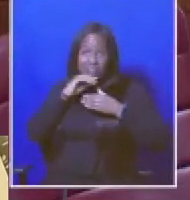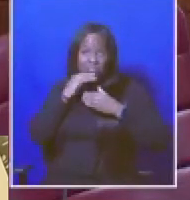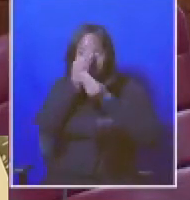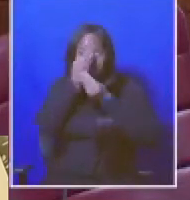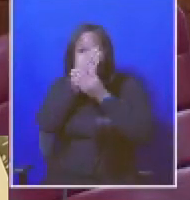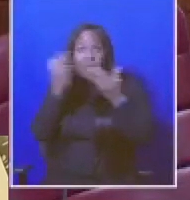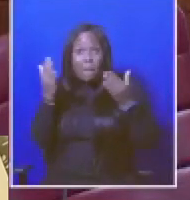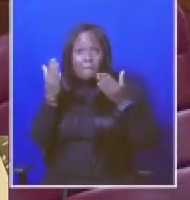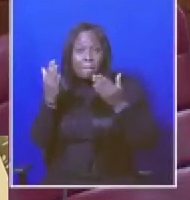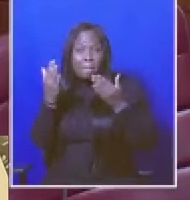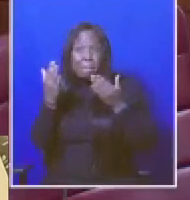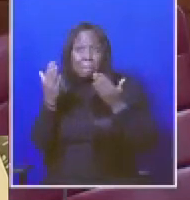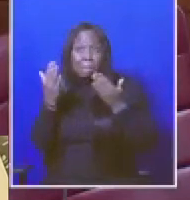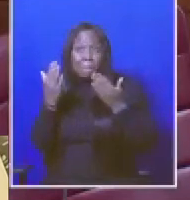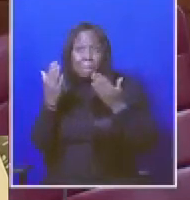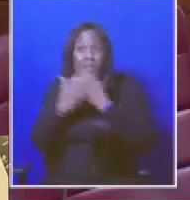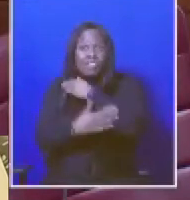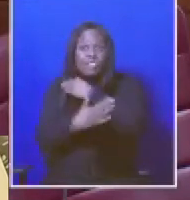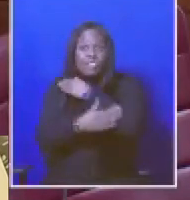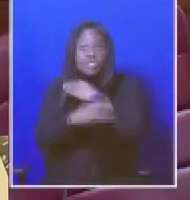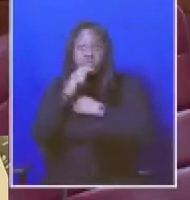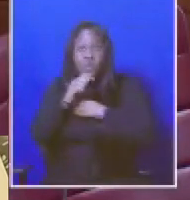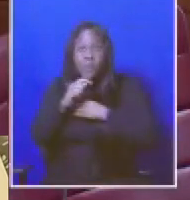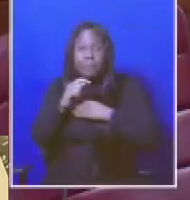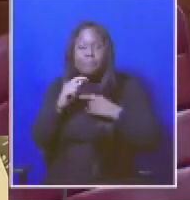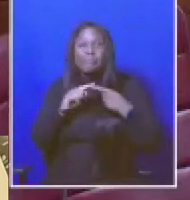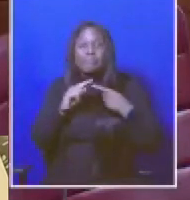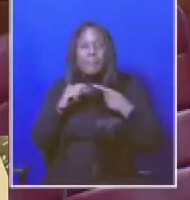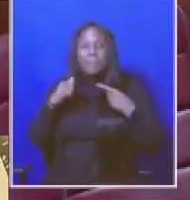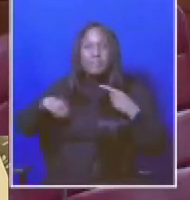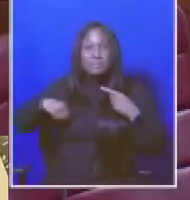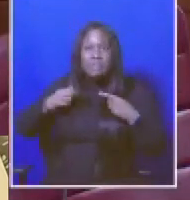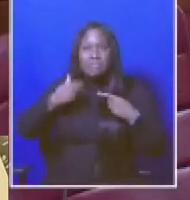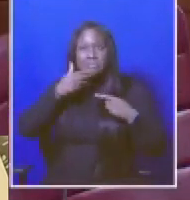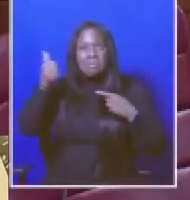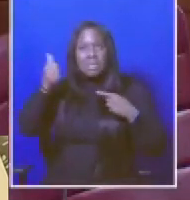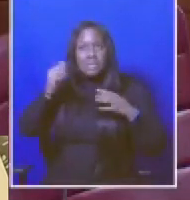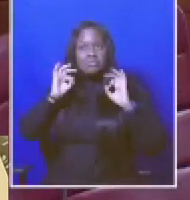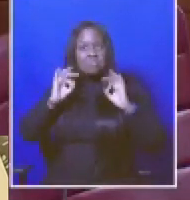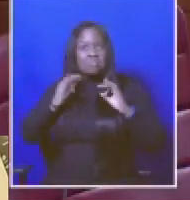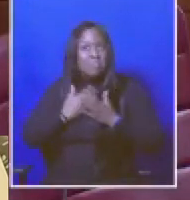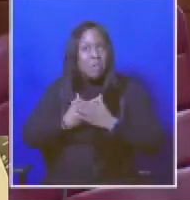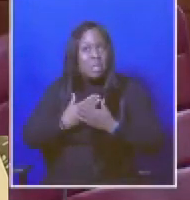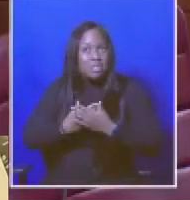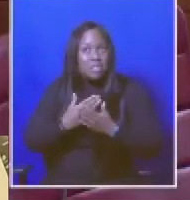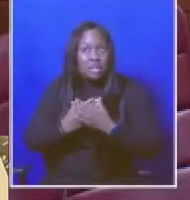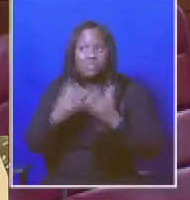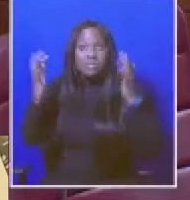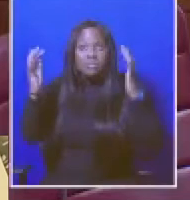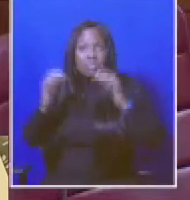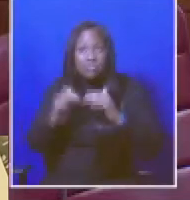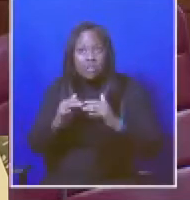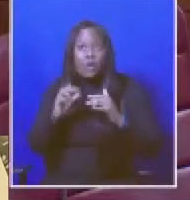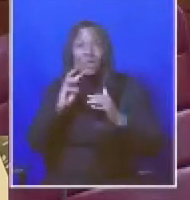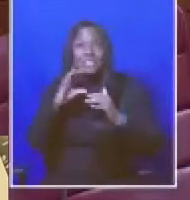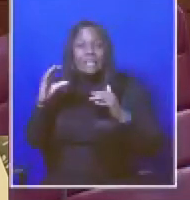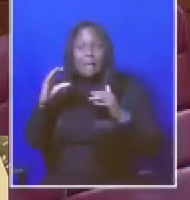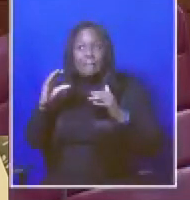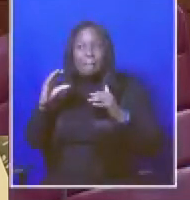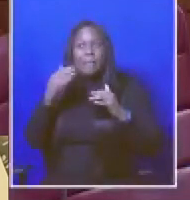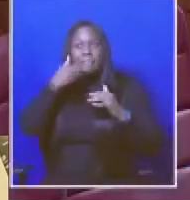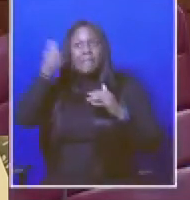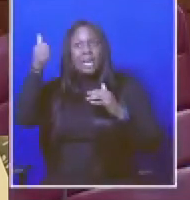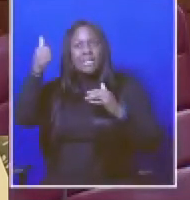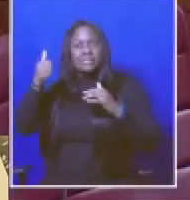to a national municipal best practice summit where well-run municipalities will be able to share knowledge with